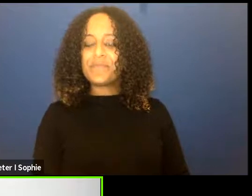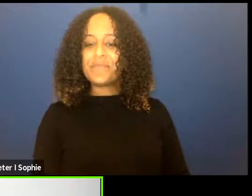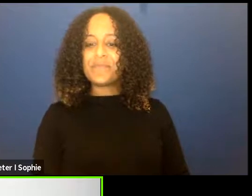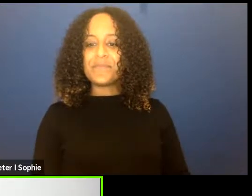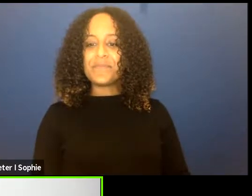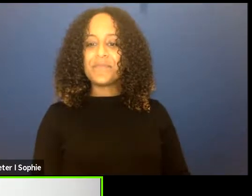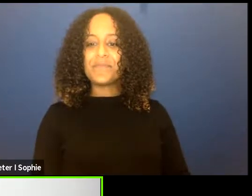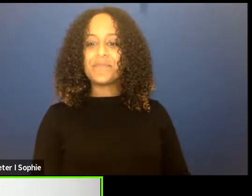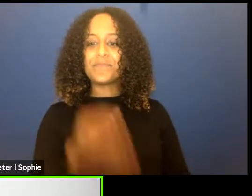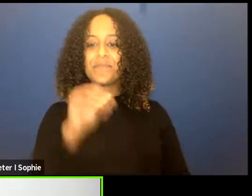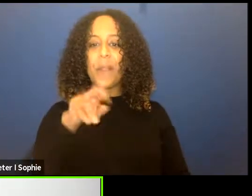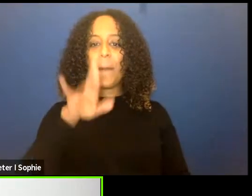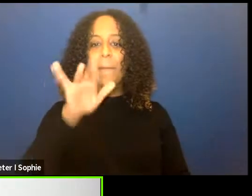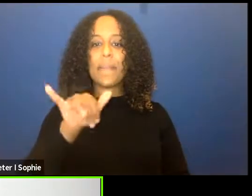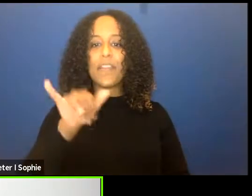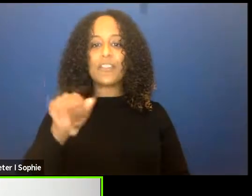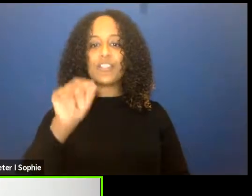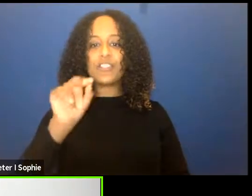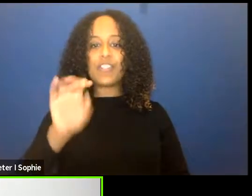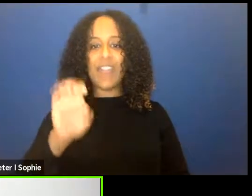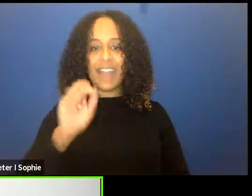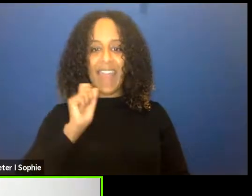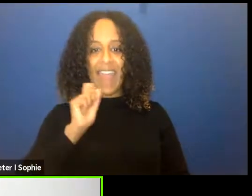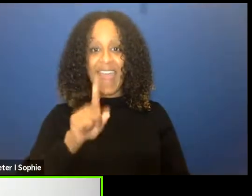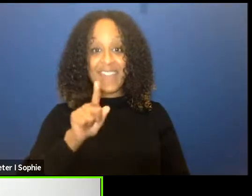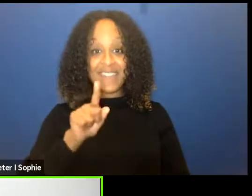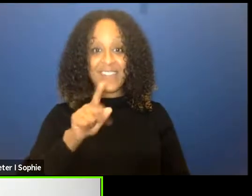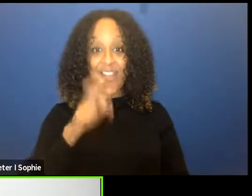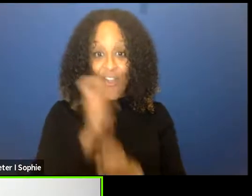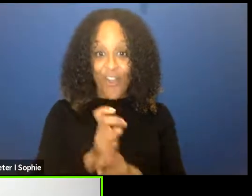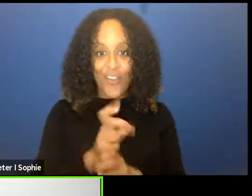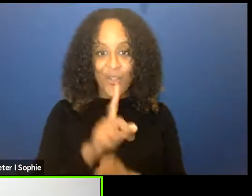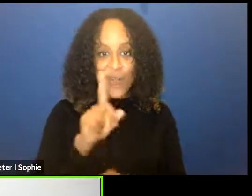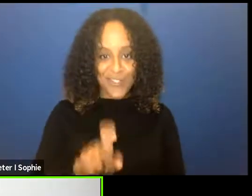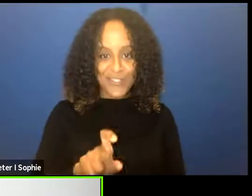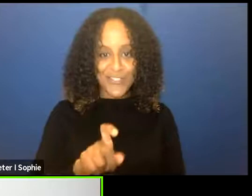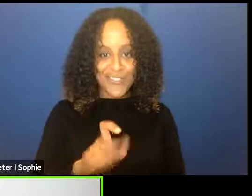So Mary Jean asks a hard question that I get asked a lot.